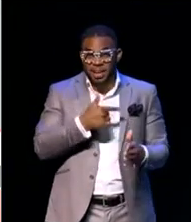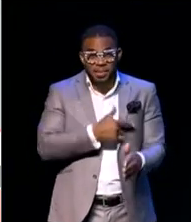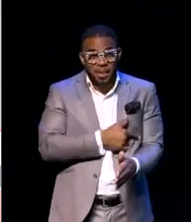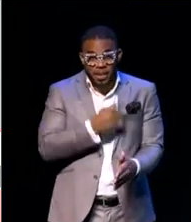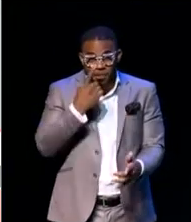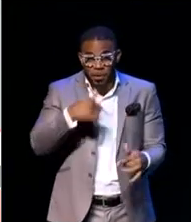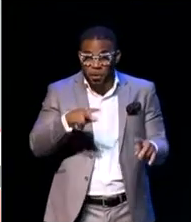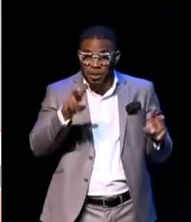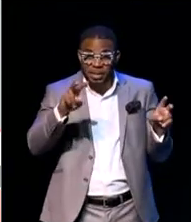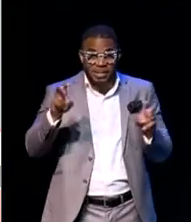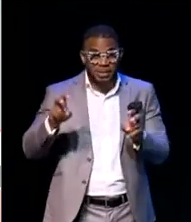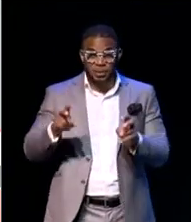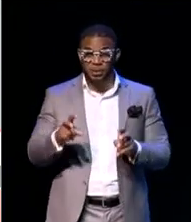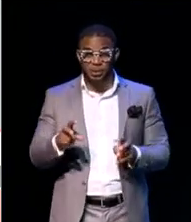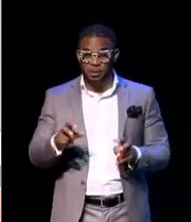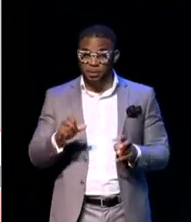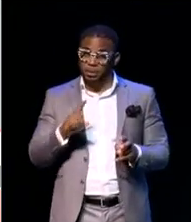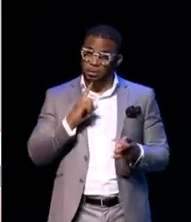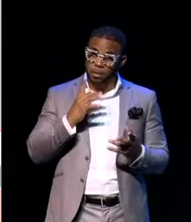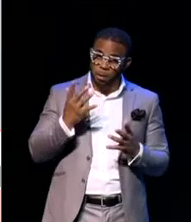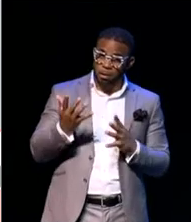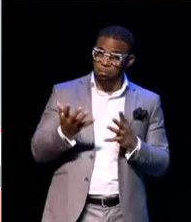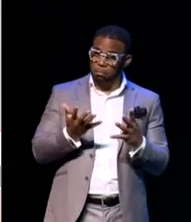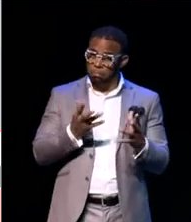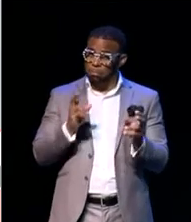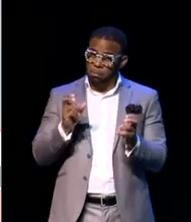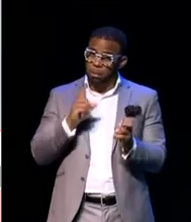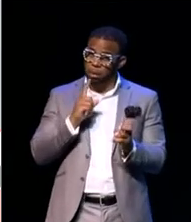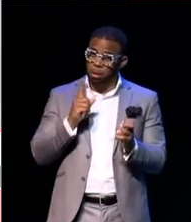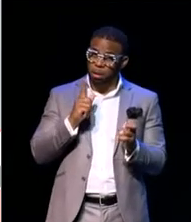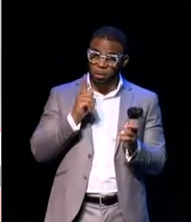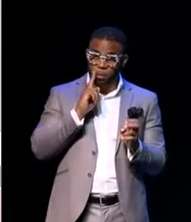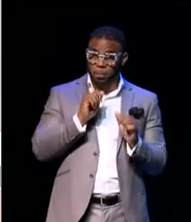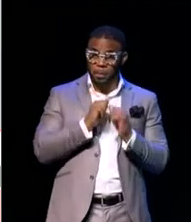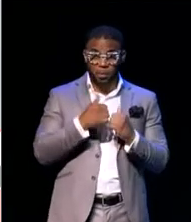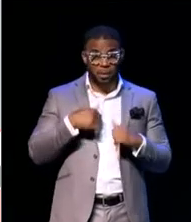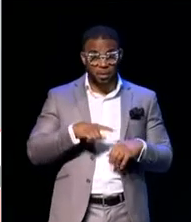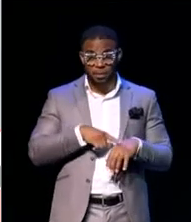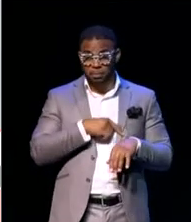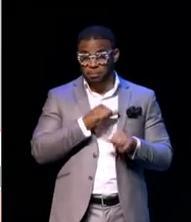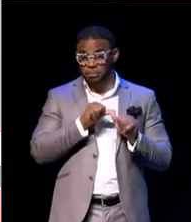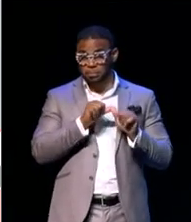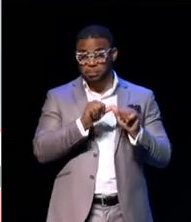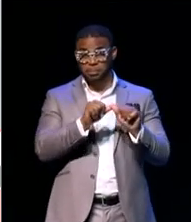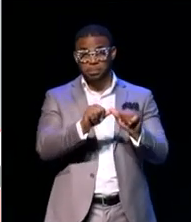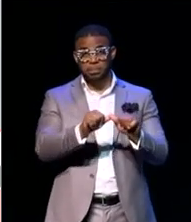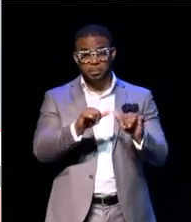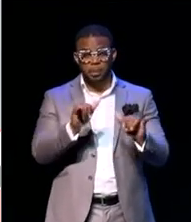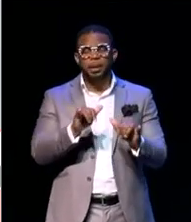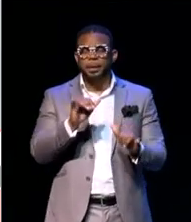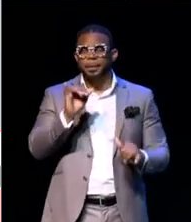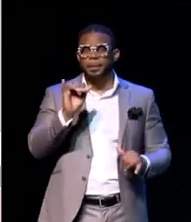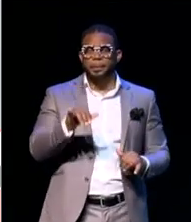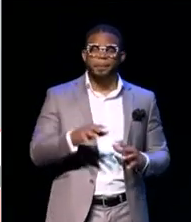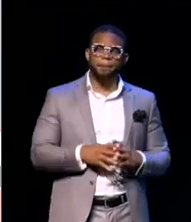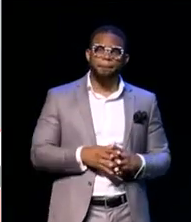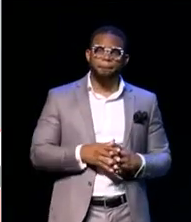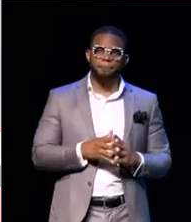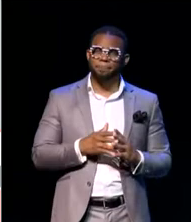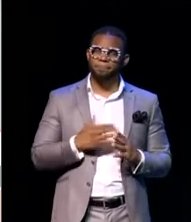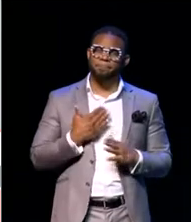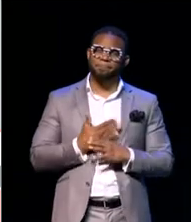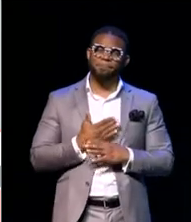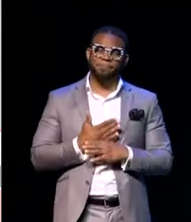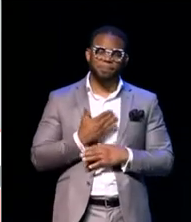vaccine for those issues. I mean, these are issues that are going to be with us for a long time. So that's